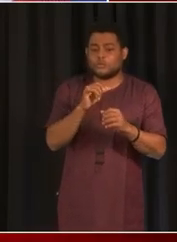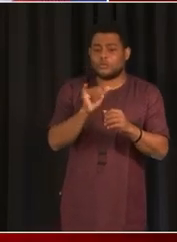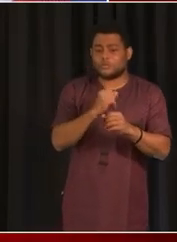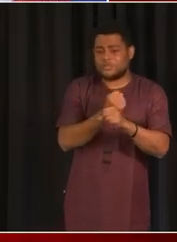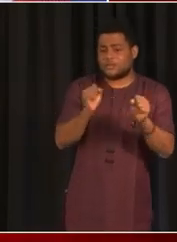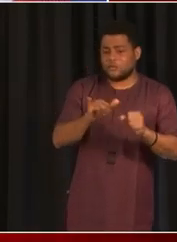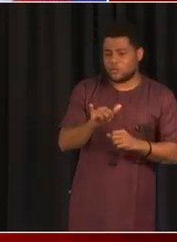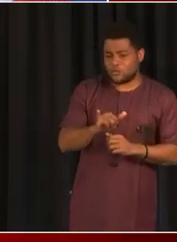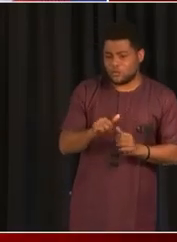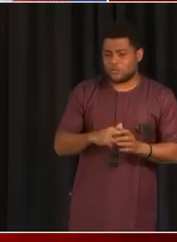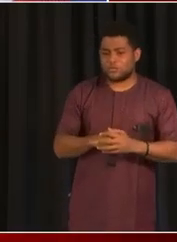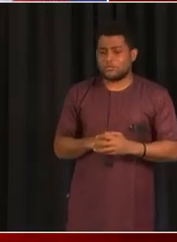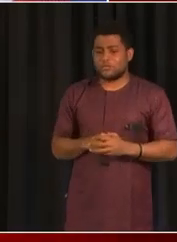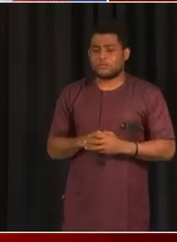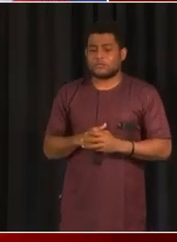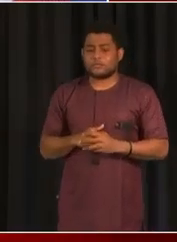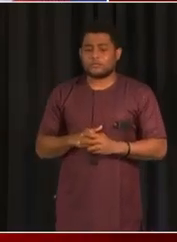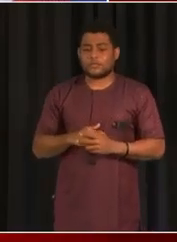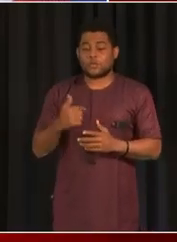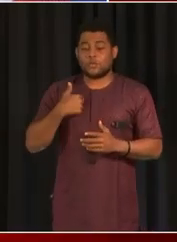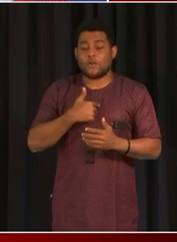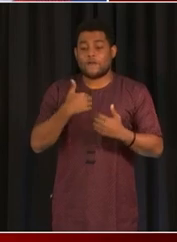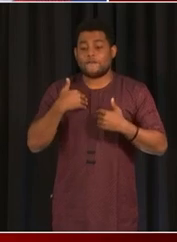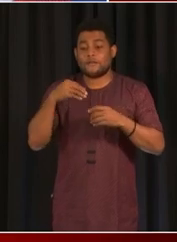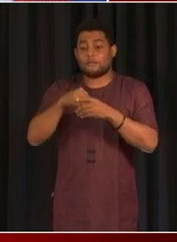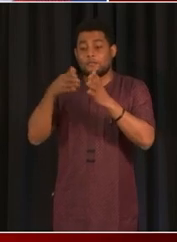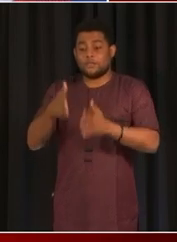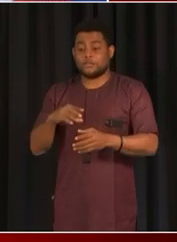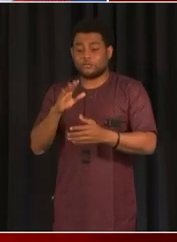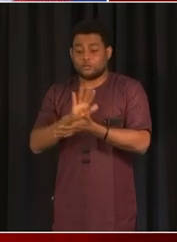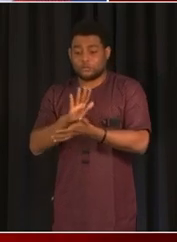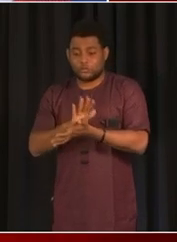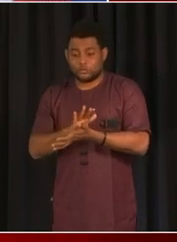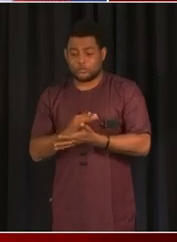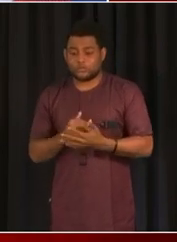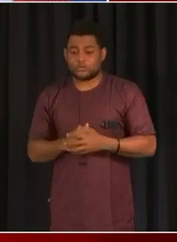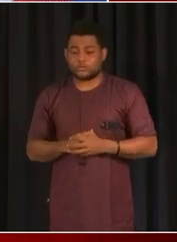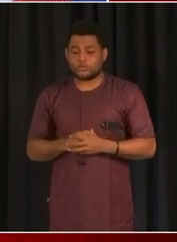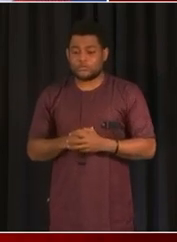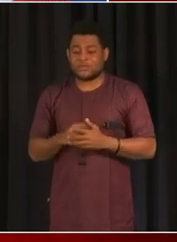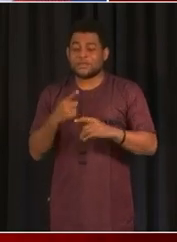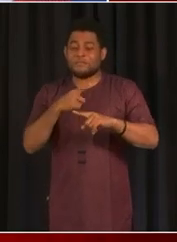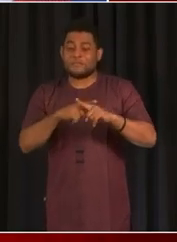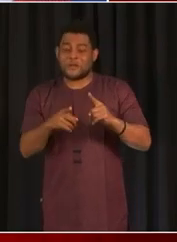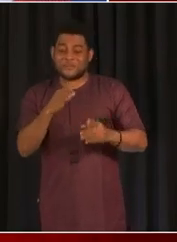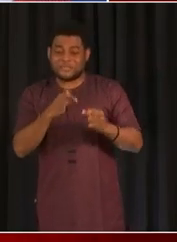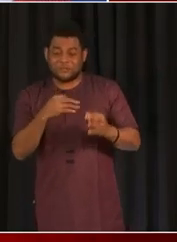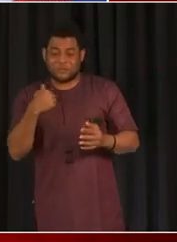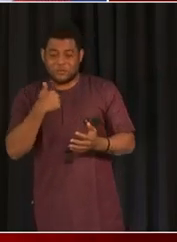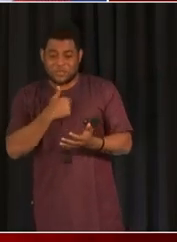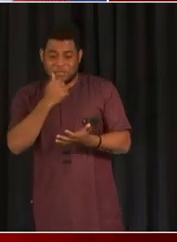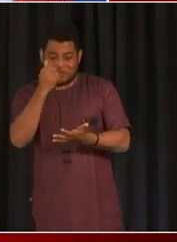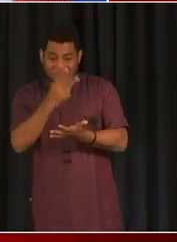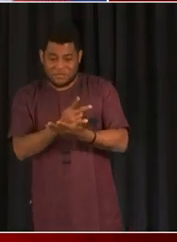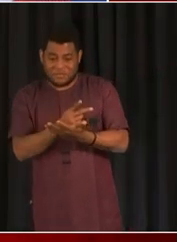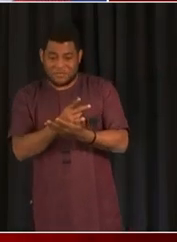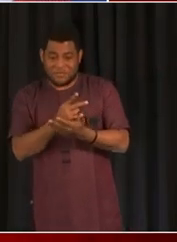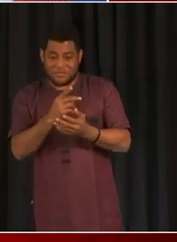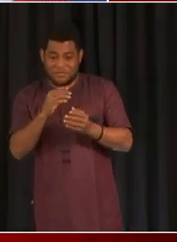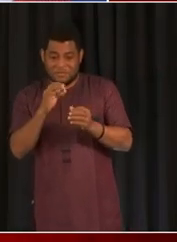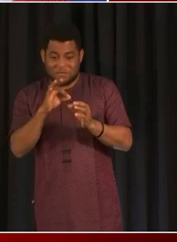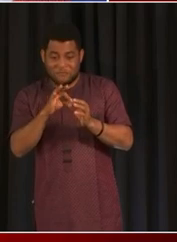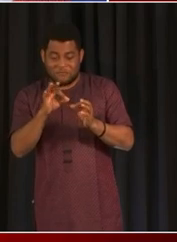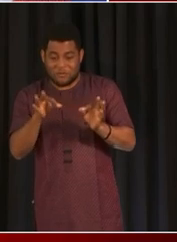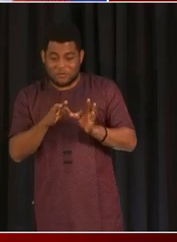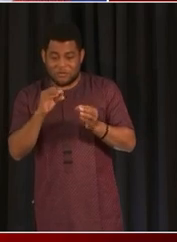school. But, thank you. And to follow up on that, but why, if the consent forms numbers are so low, why not test a bigger pool of the people that